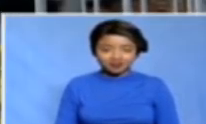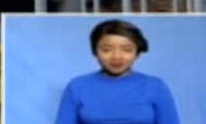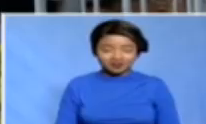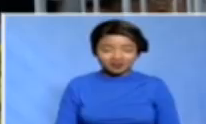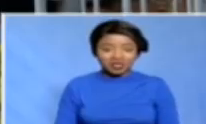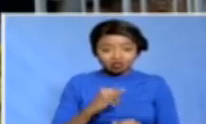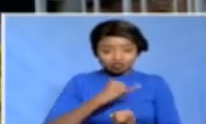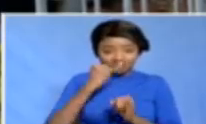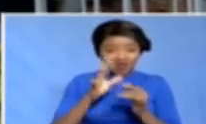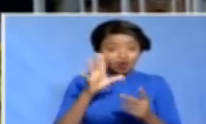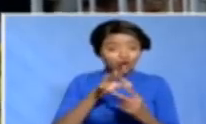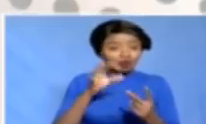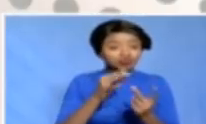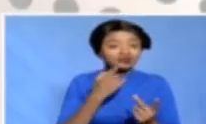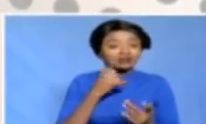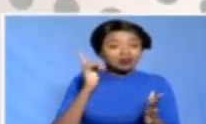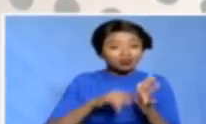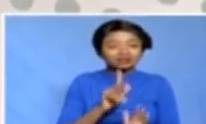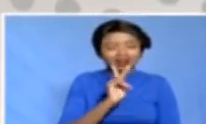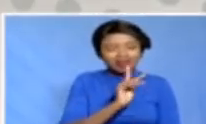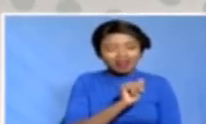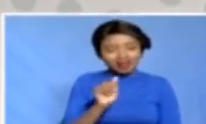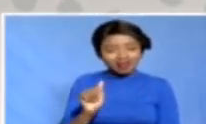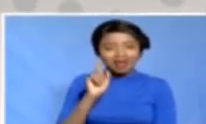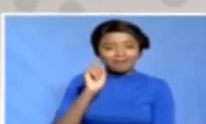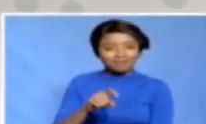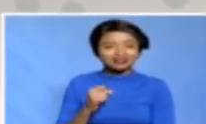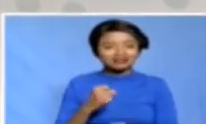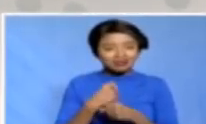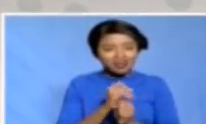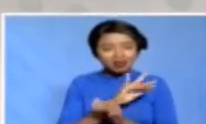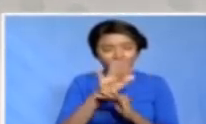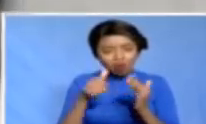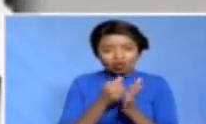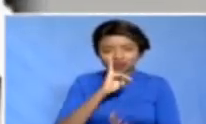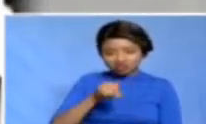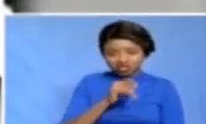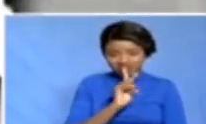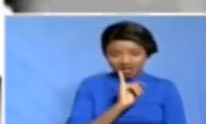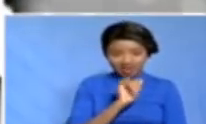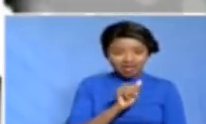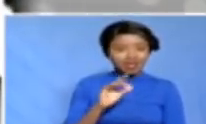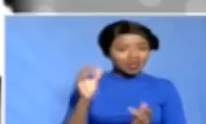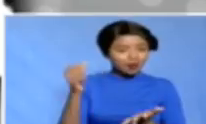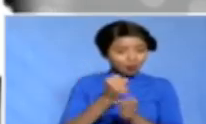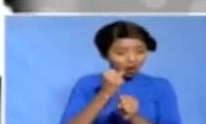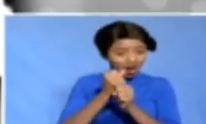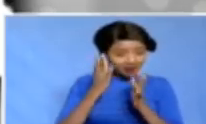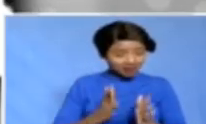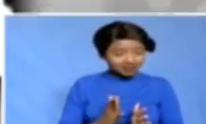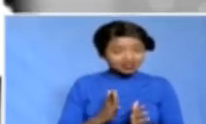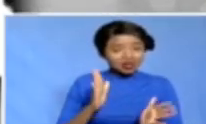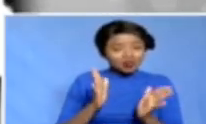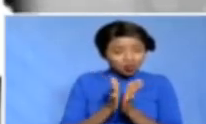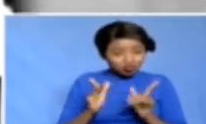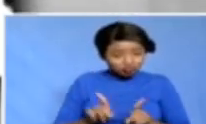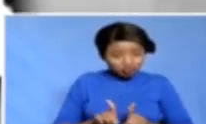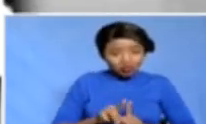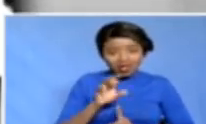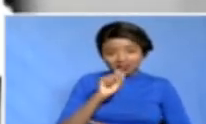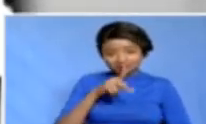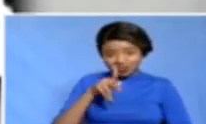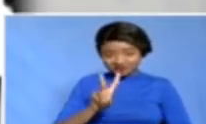The final option states that KAA to make all JKIA employees redundant on the onset, and the SPV would have an option